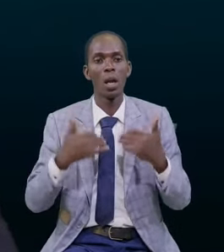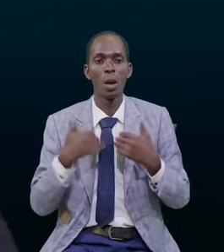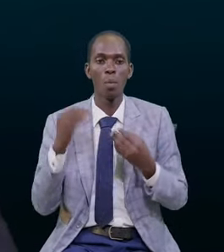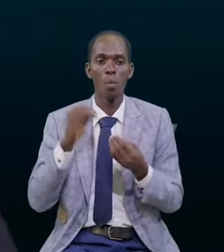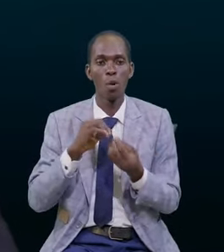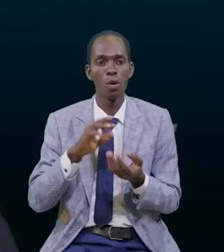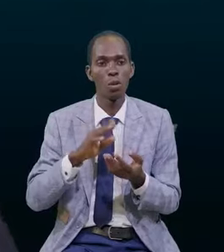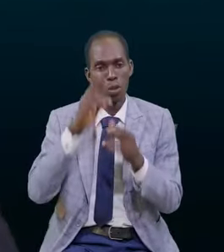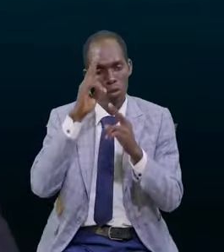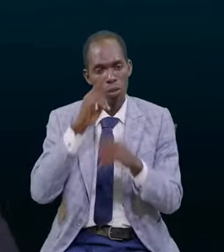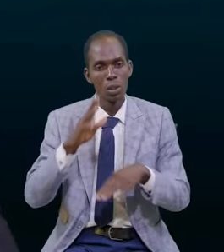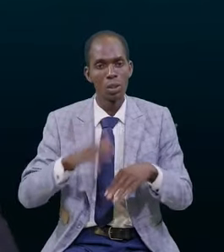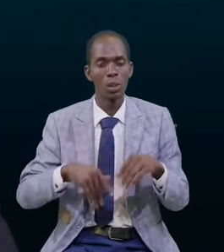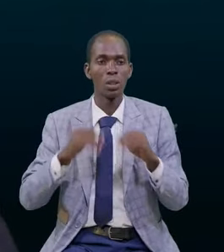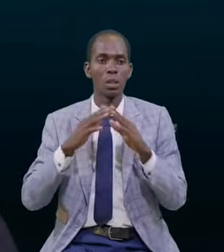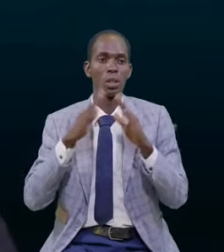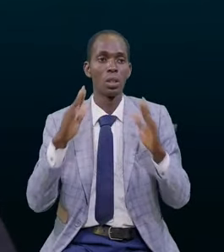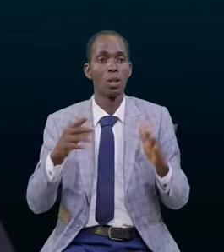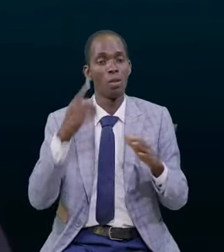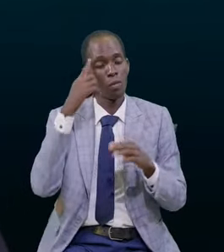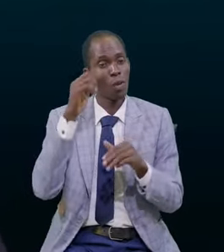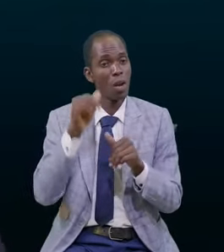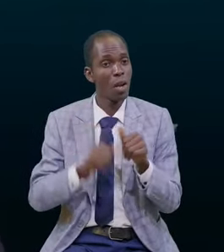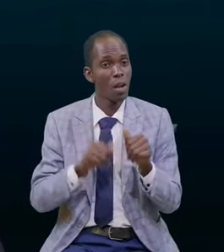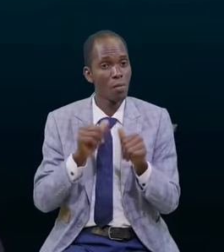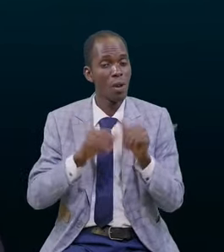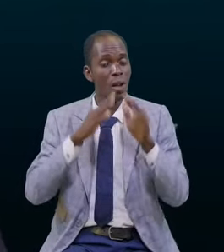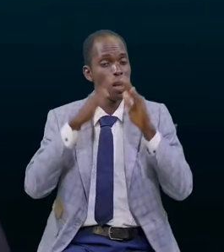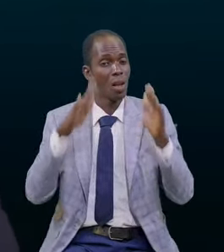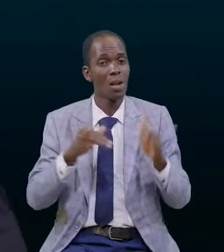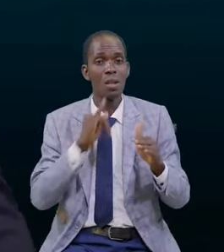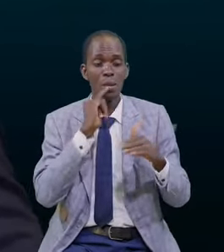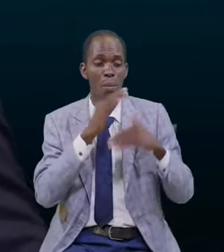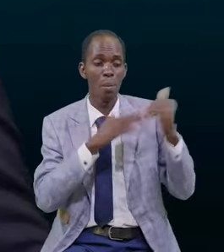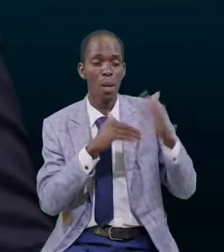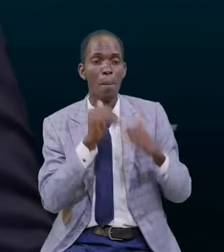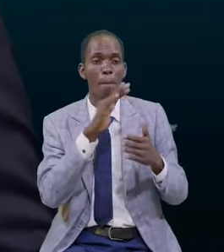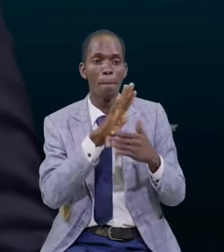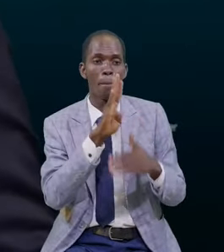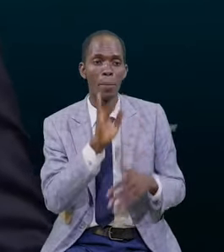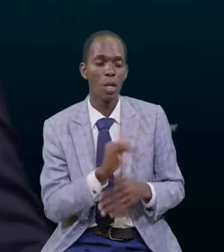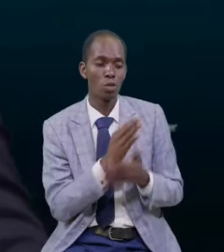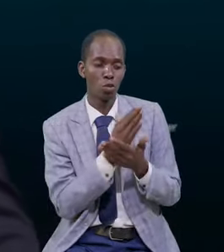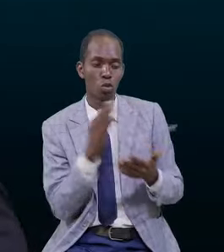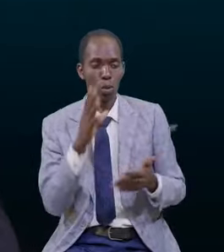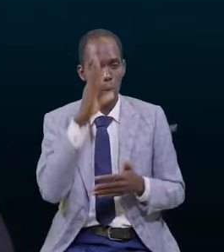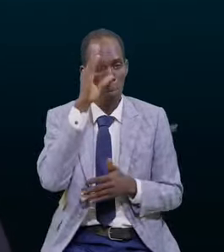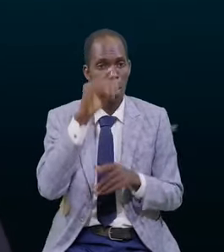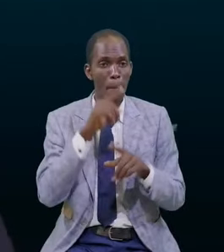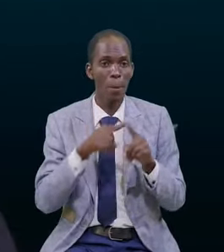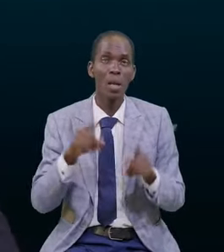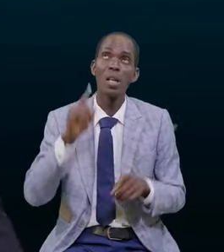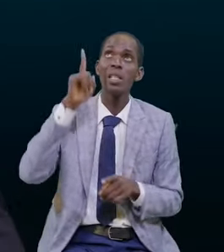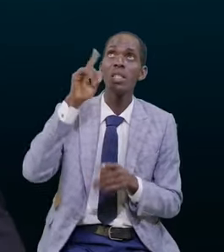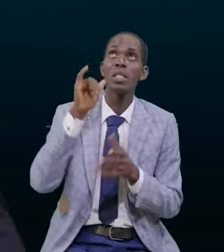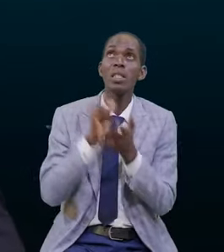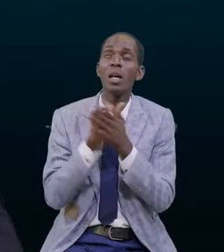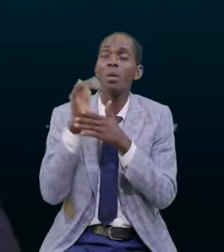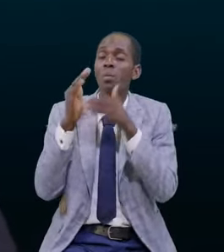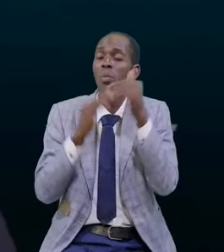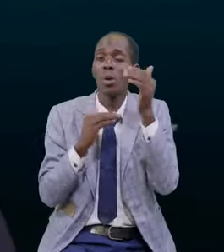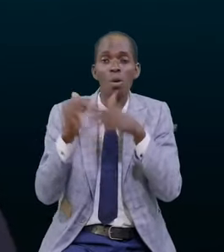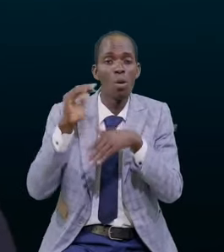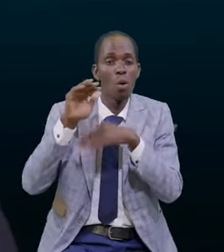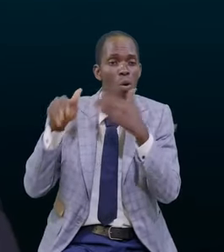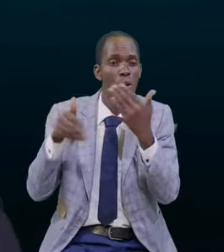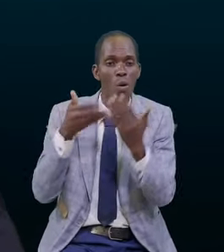by some man but he that built all things is God he that built all things